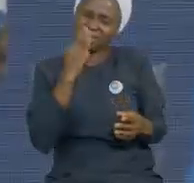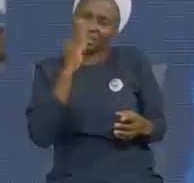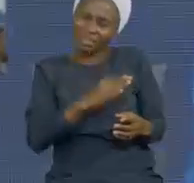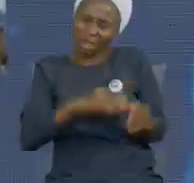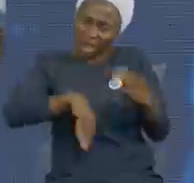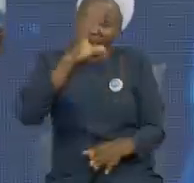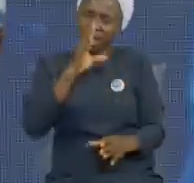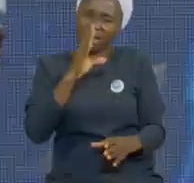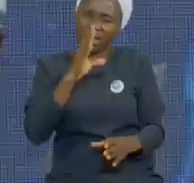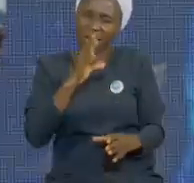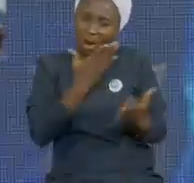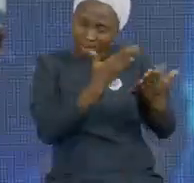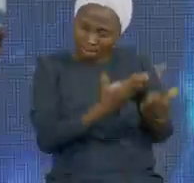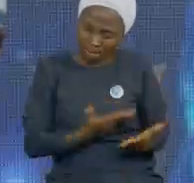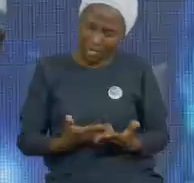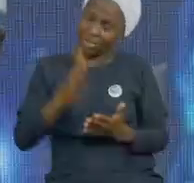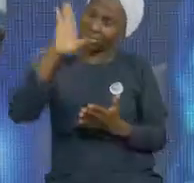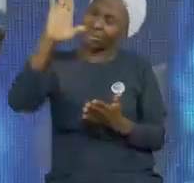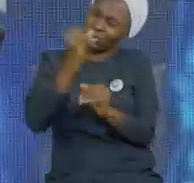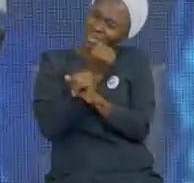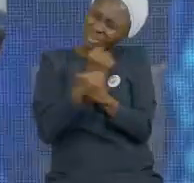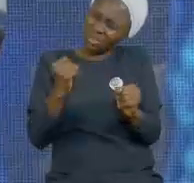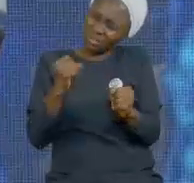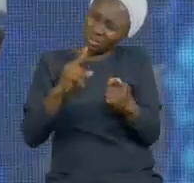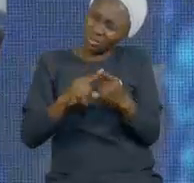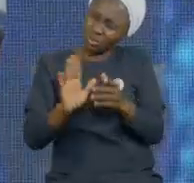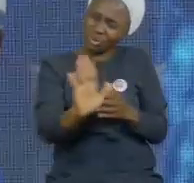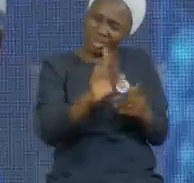Bring your salvation into their heart.